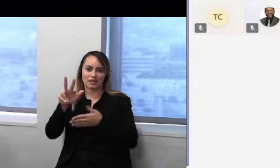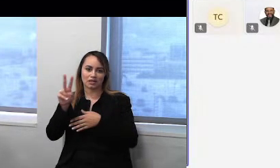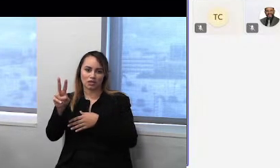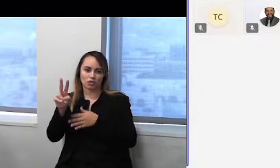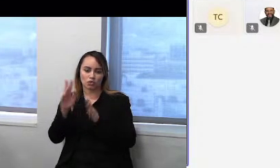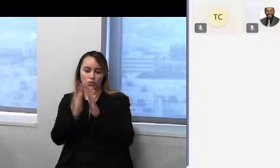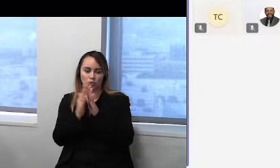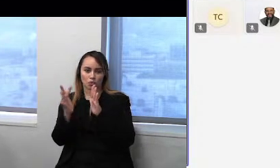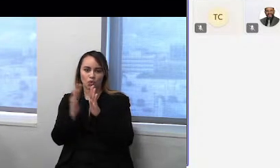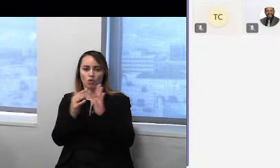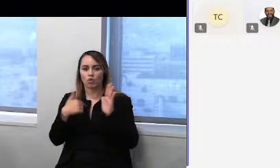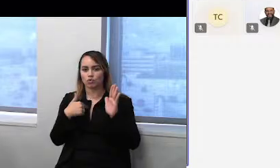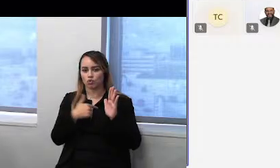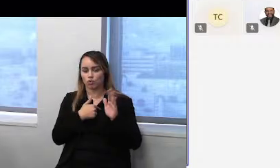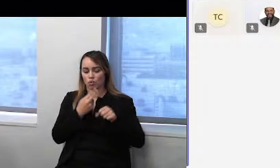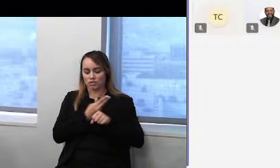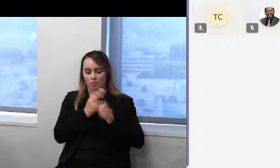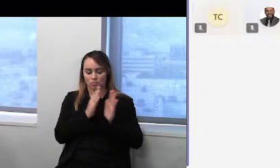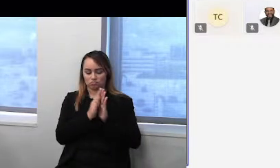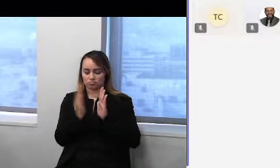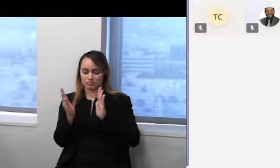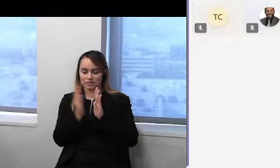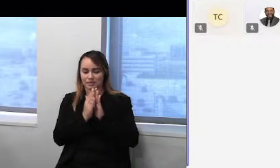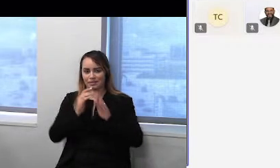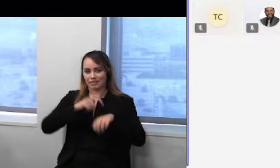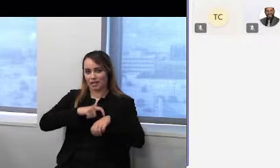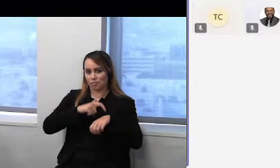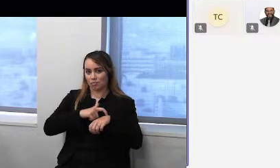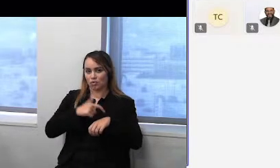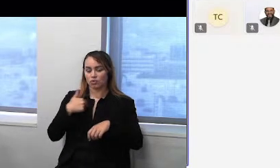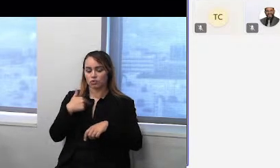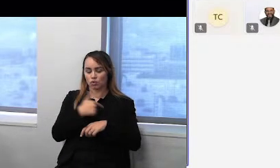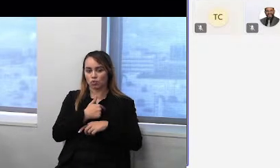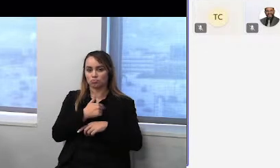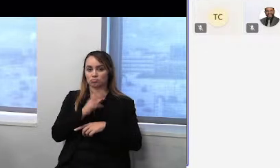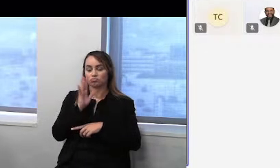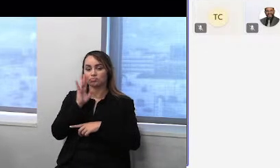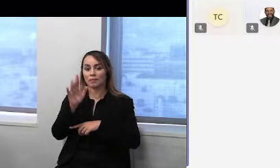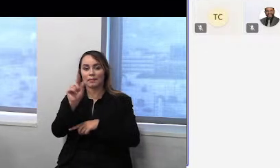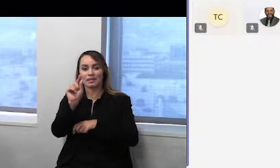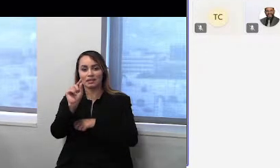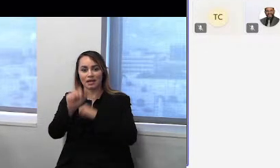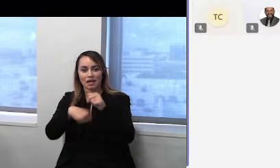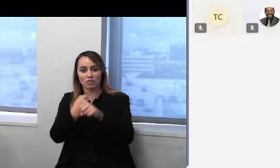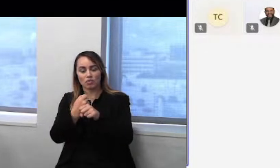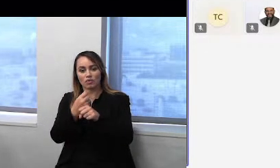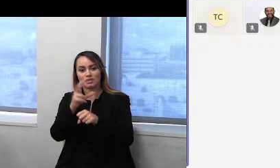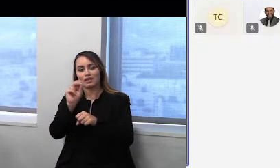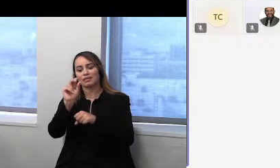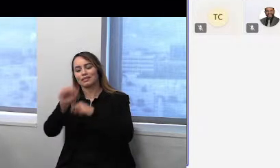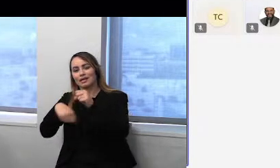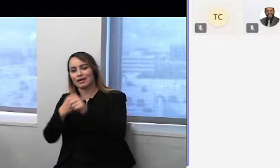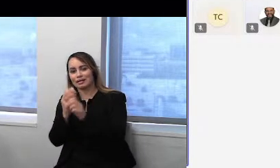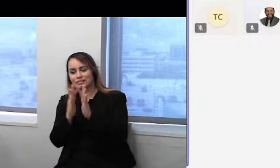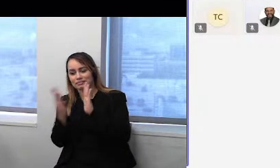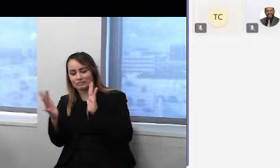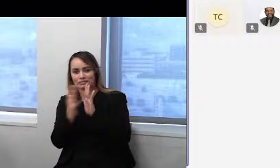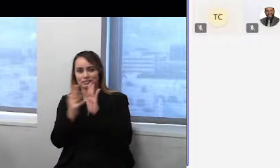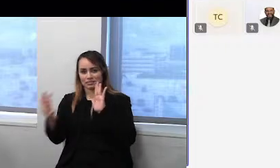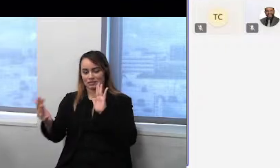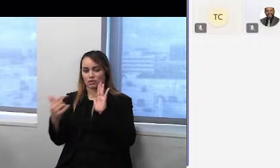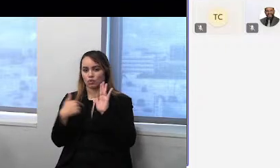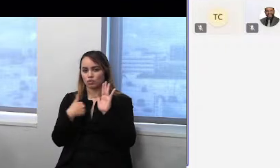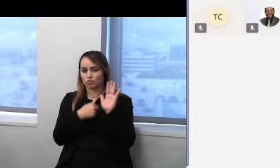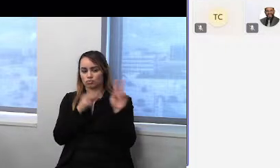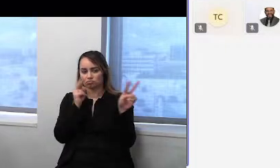10-year, and then we'll do the 20 years, right? We try to make sure that we have that window of time to match up the time frame that the IRP and